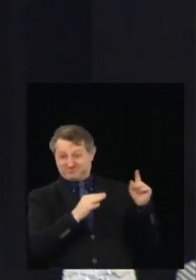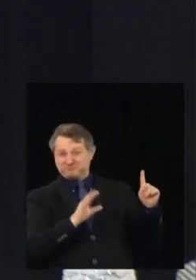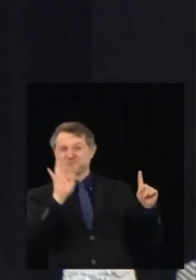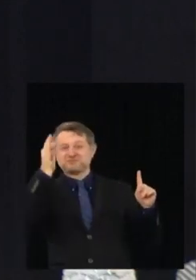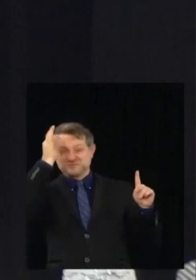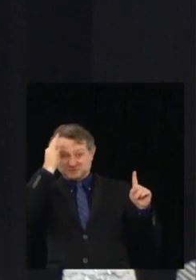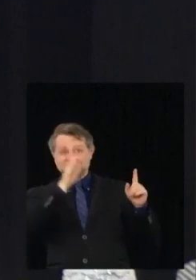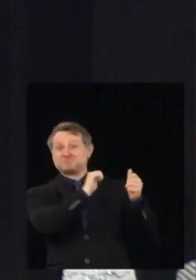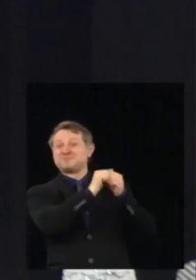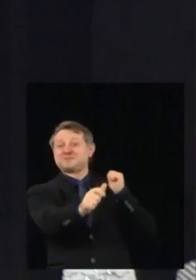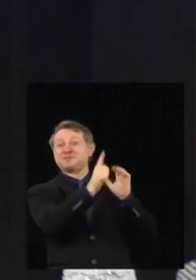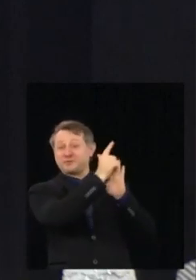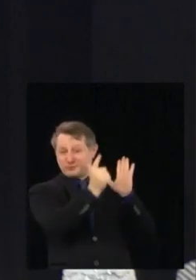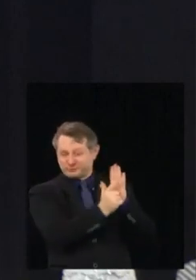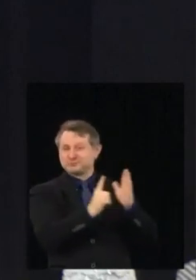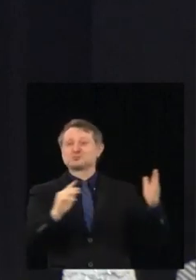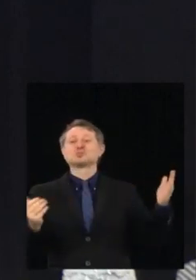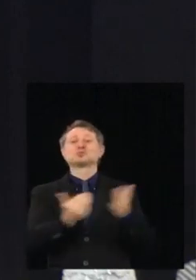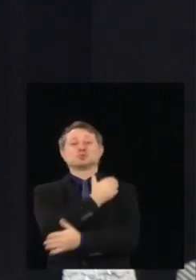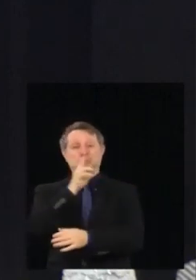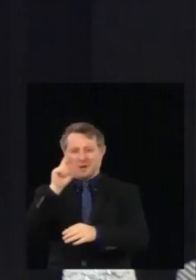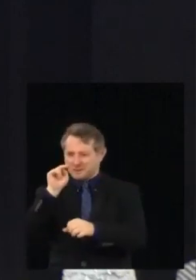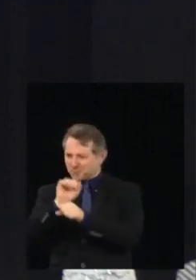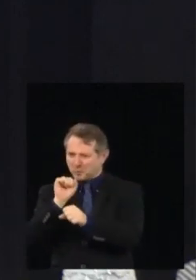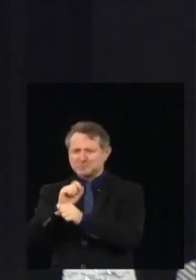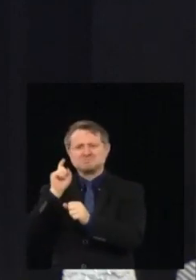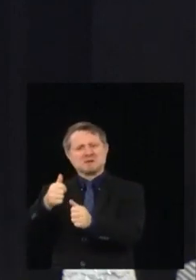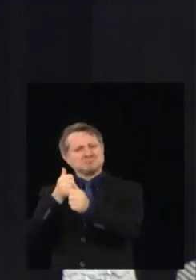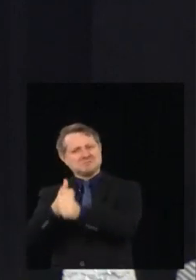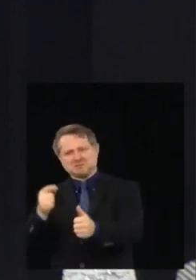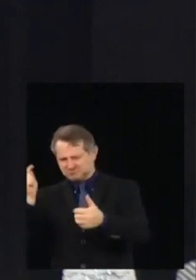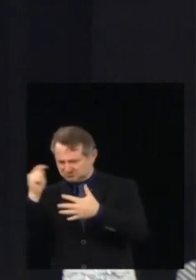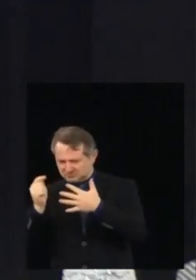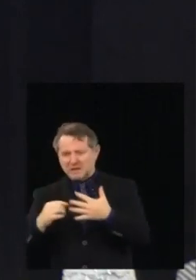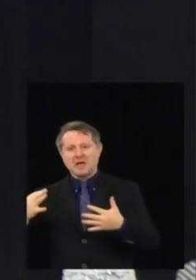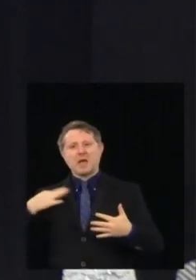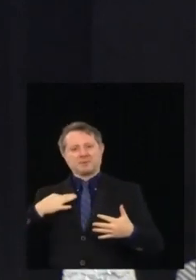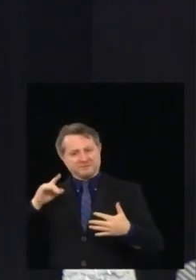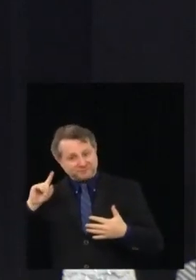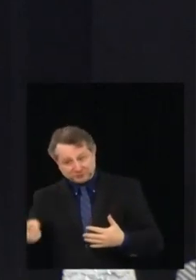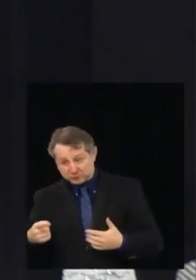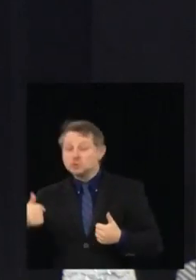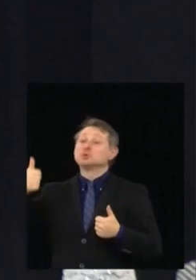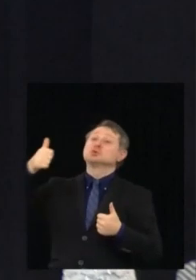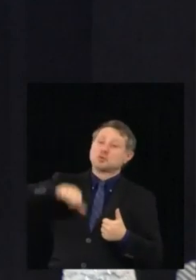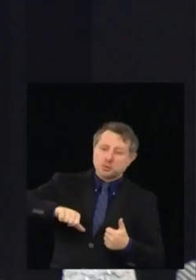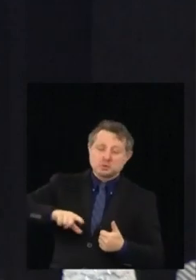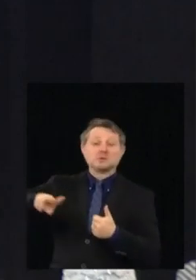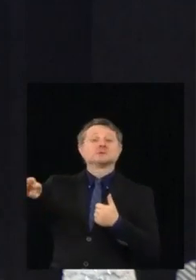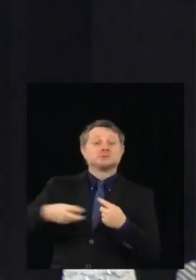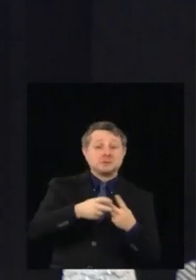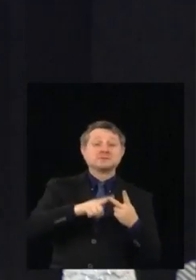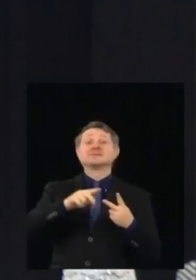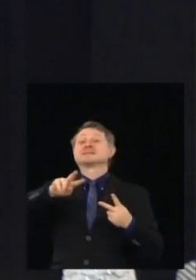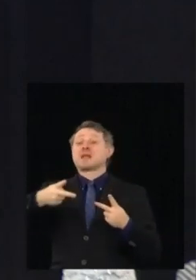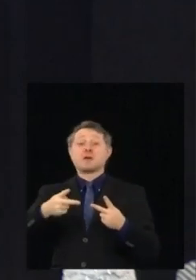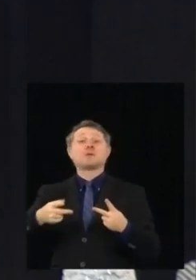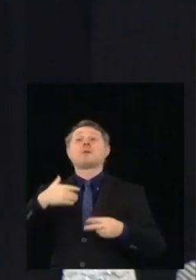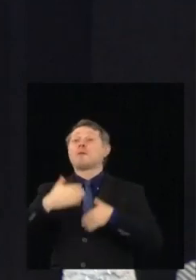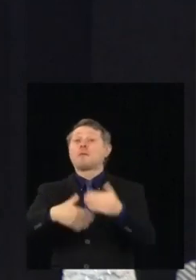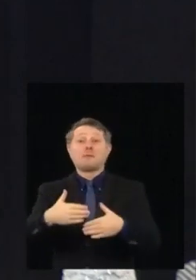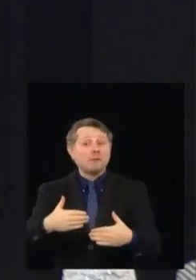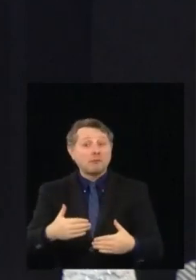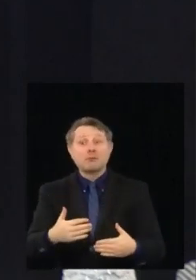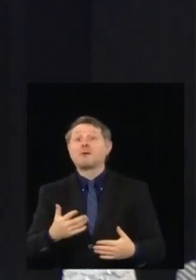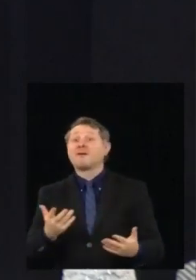several weeks ago, that then they originally said you have to apply, get rejected, reapply, and we put out a streamlined process before any other state in the country. We've now